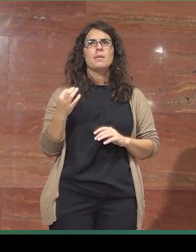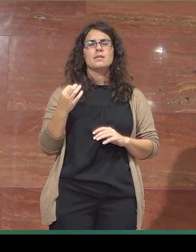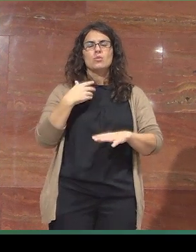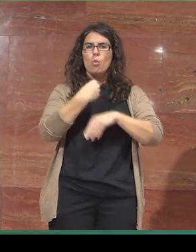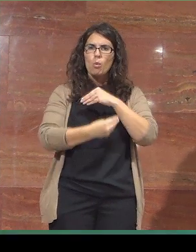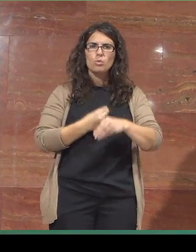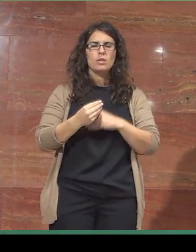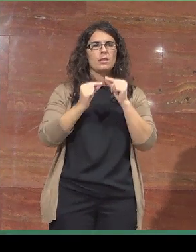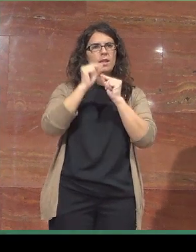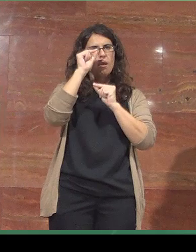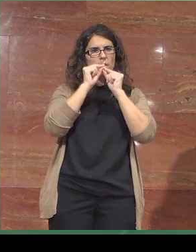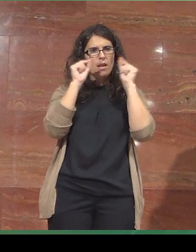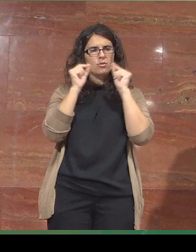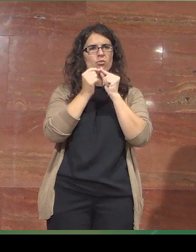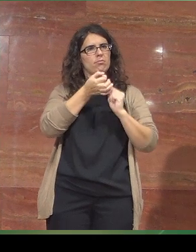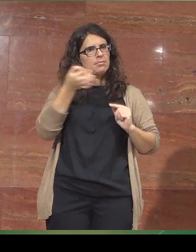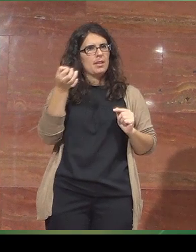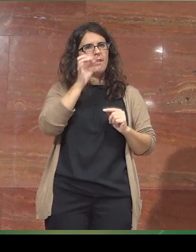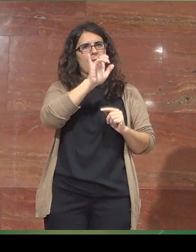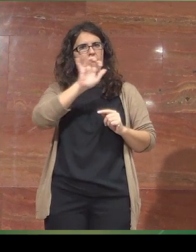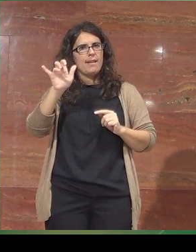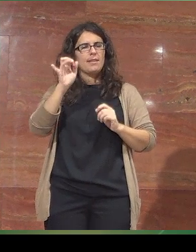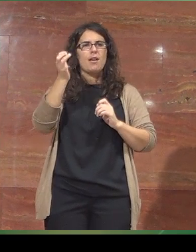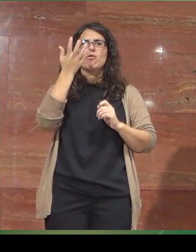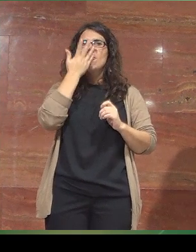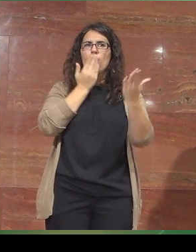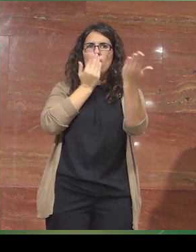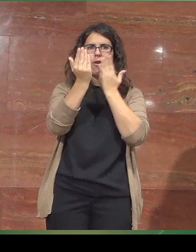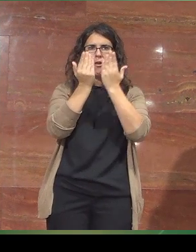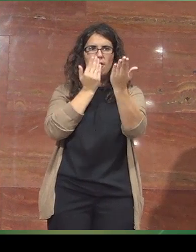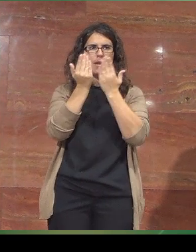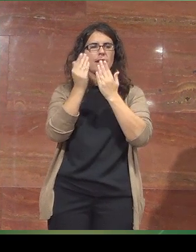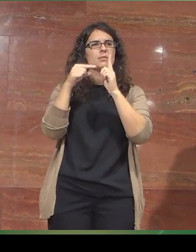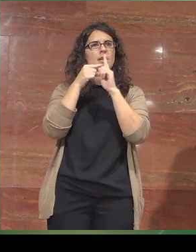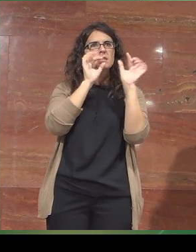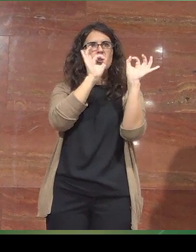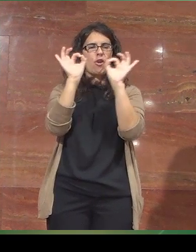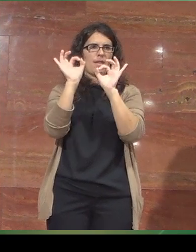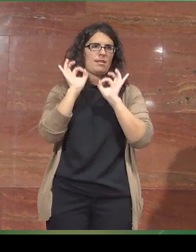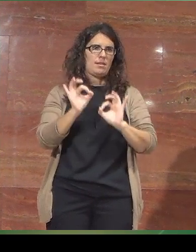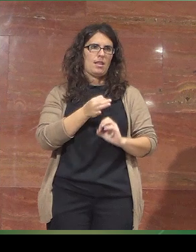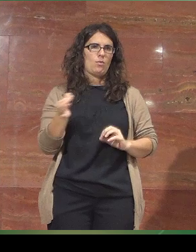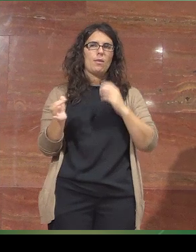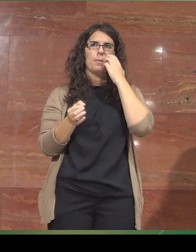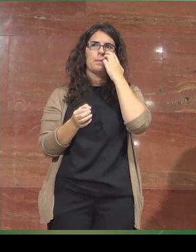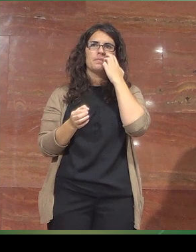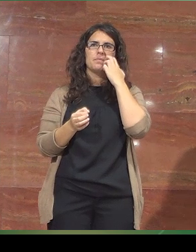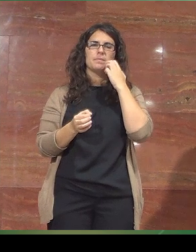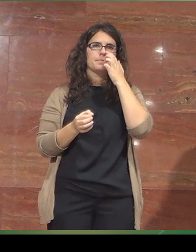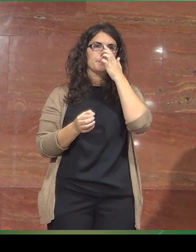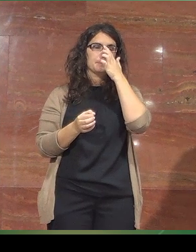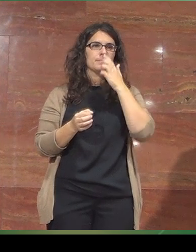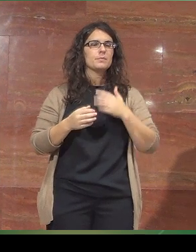when you arrive at a place. And again, by not asking the people who work there, because they know where things are,